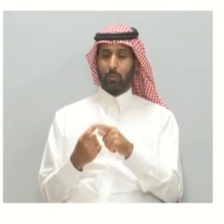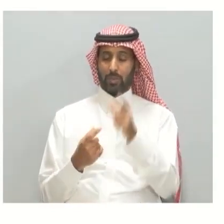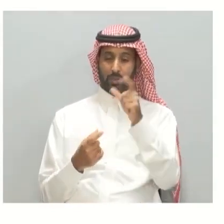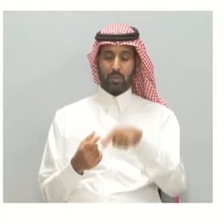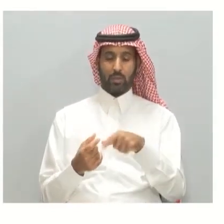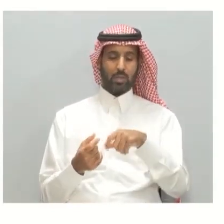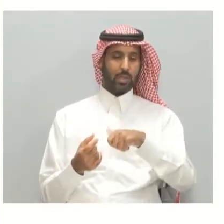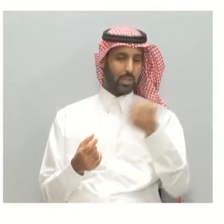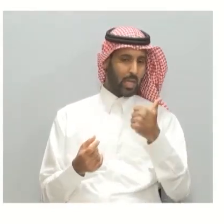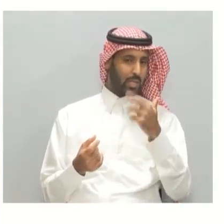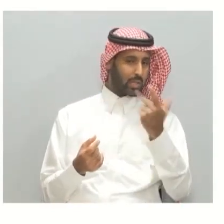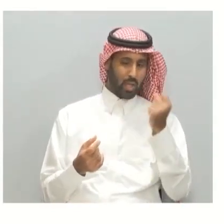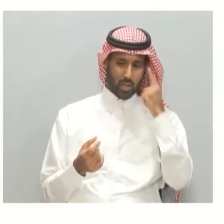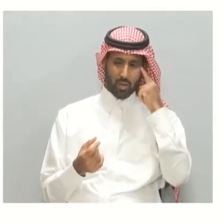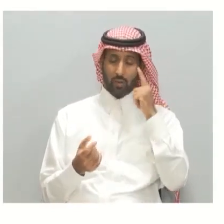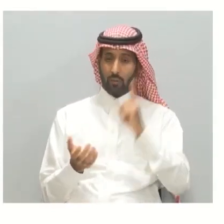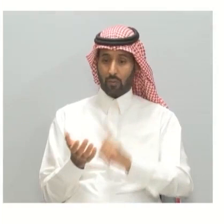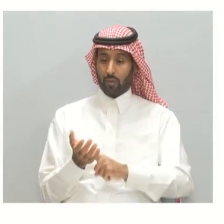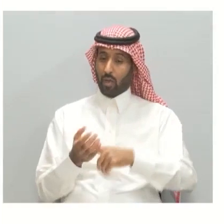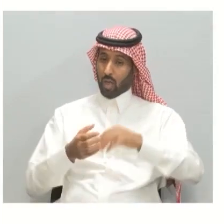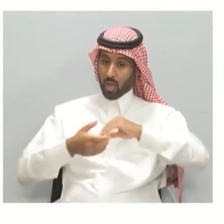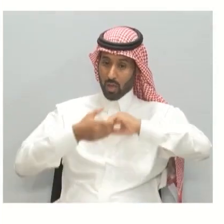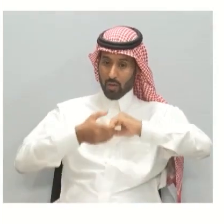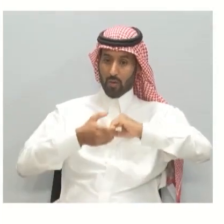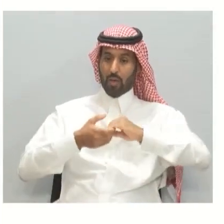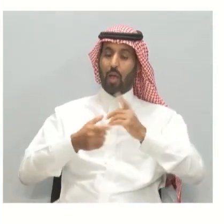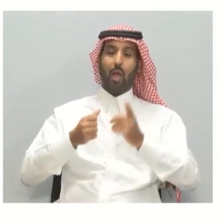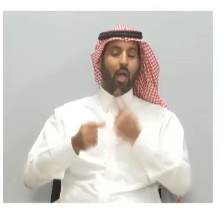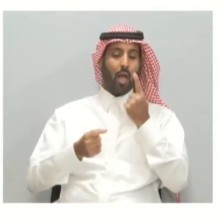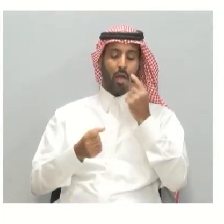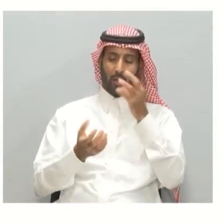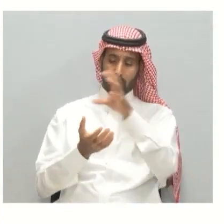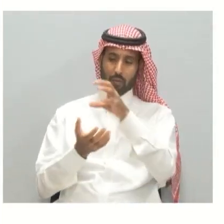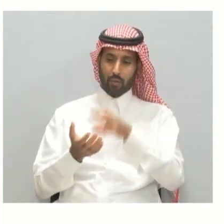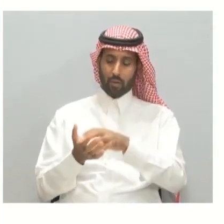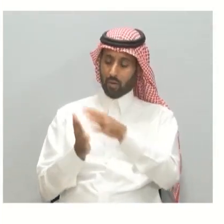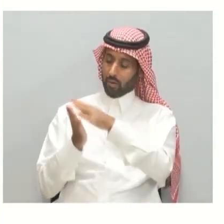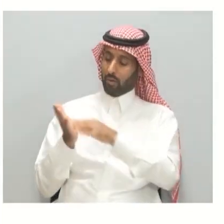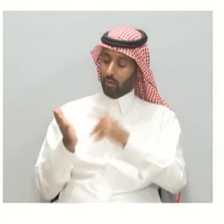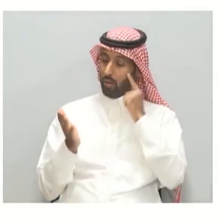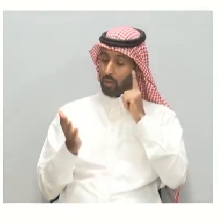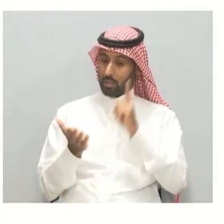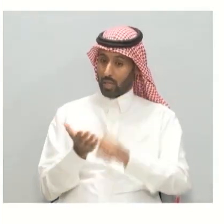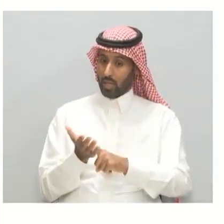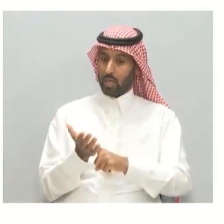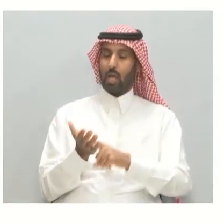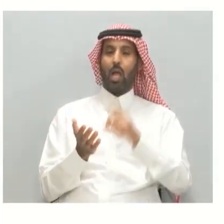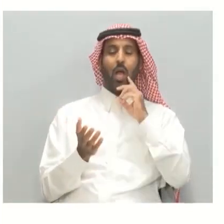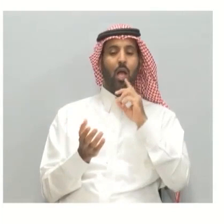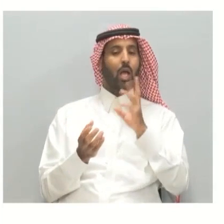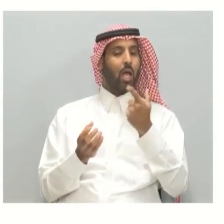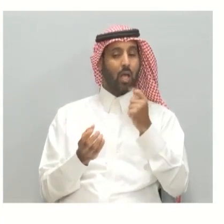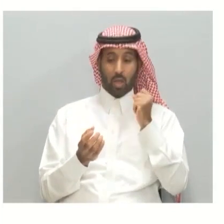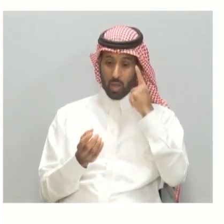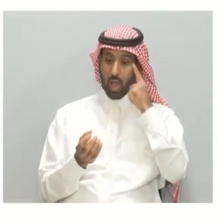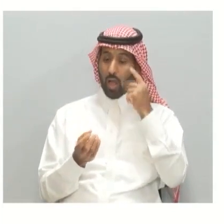six, how are ideas and facts connected? Provide examples from the text. Some facts and some ideas, how